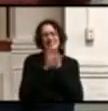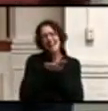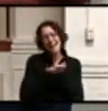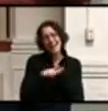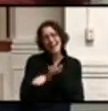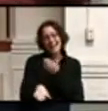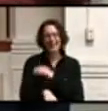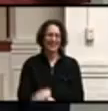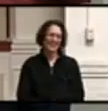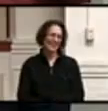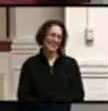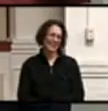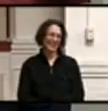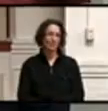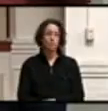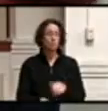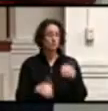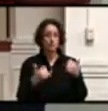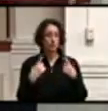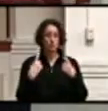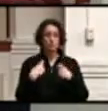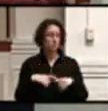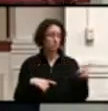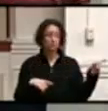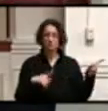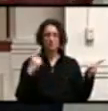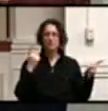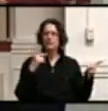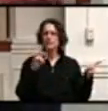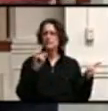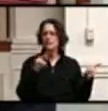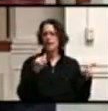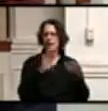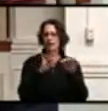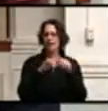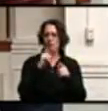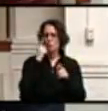Anything else about Station 2? That's great. Okay, thank you.